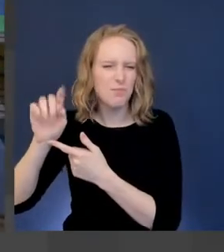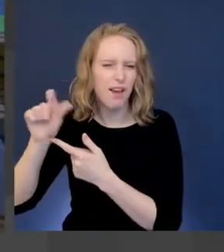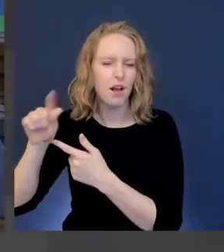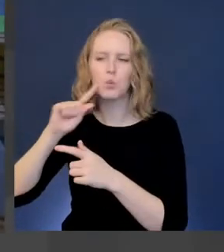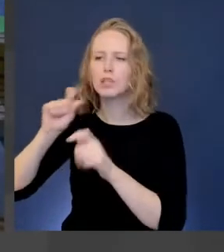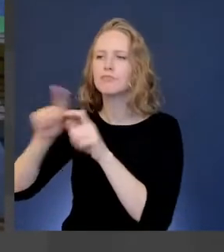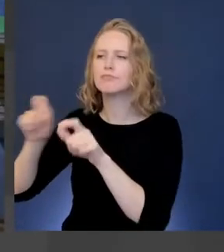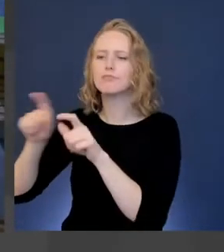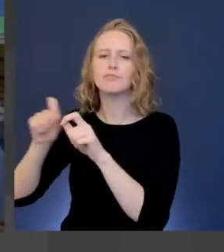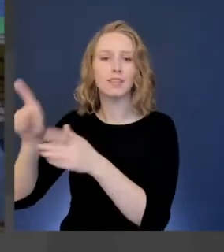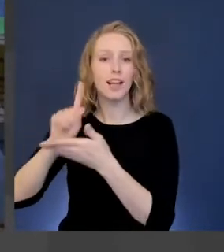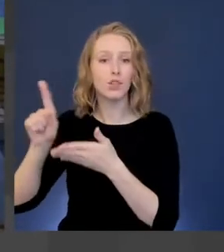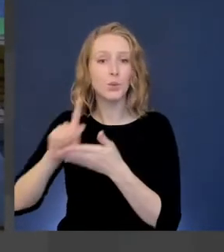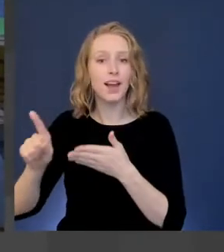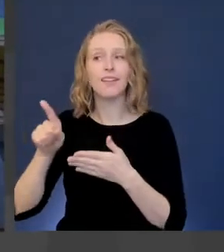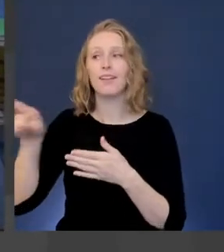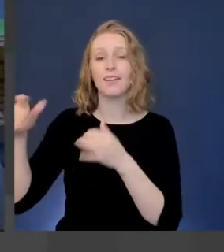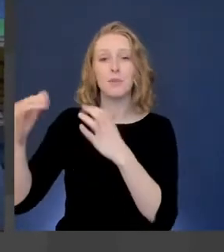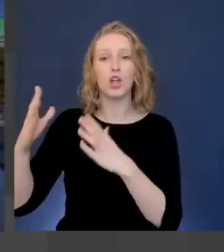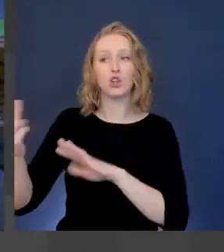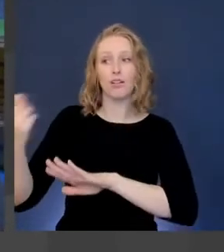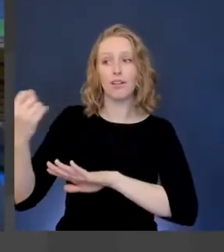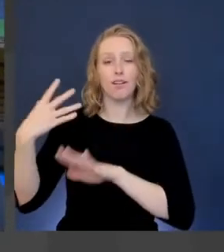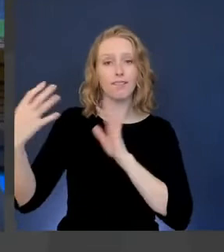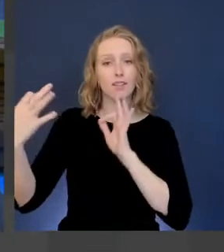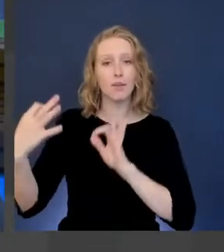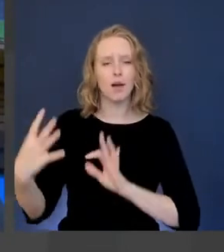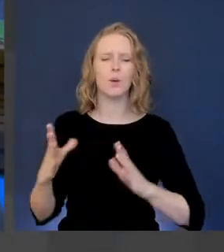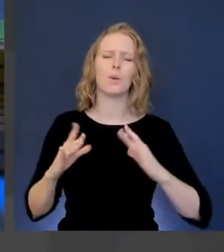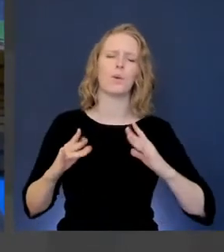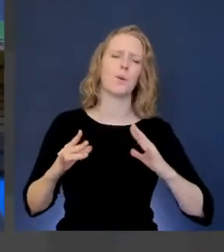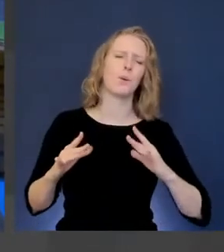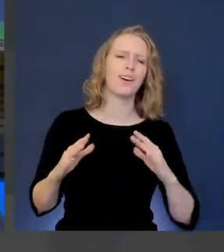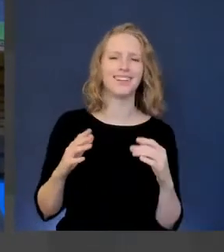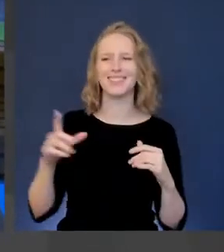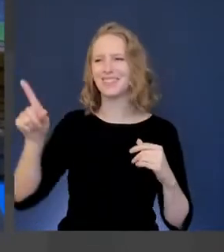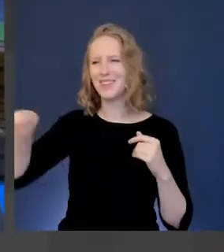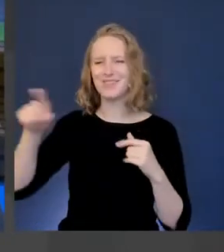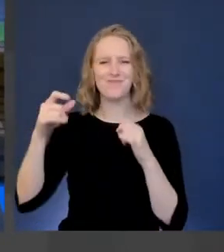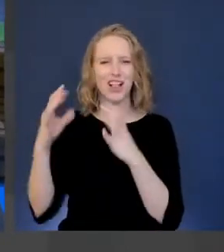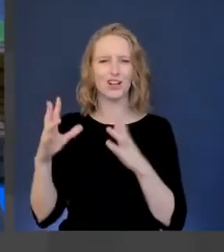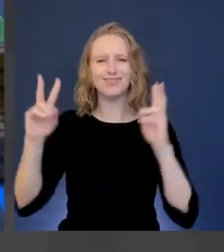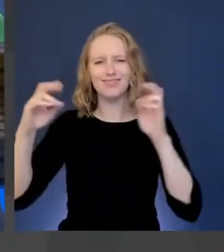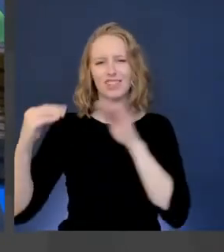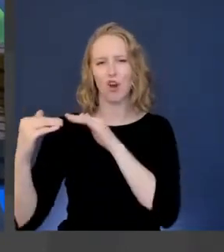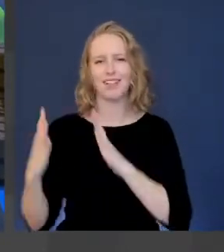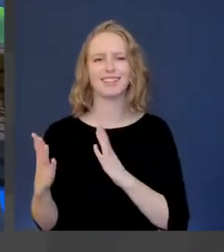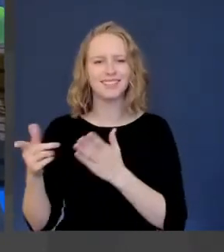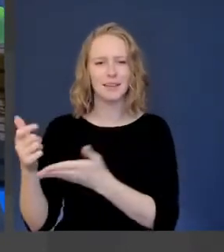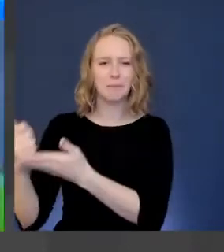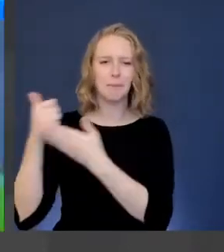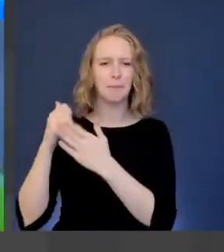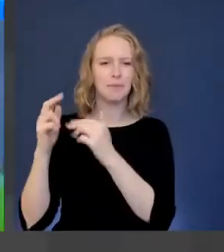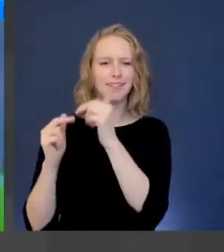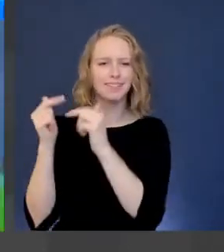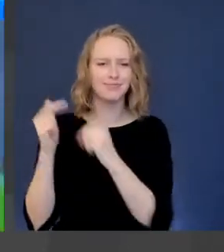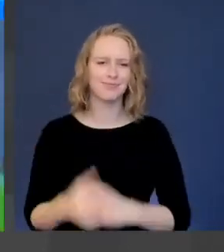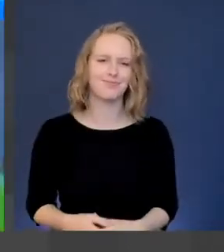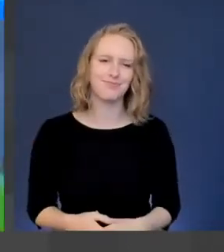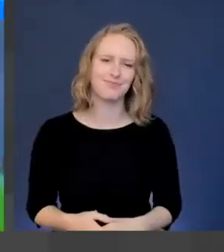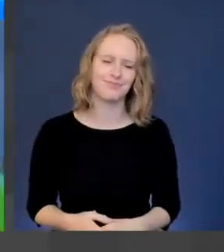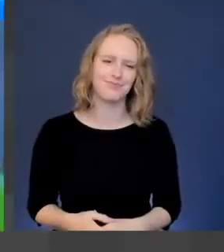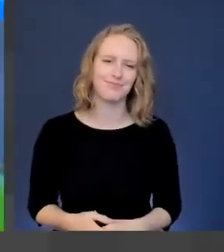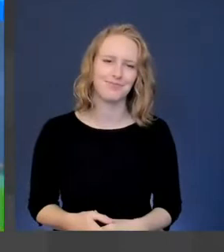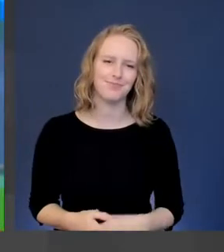And it's just been wonderful. It feels kind of like they're colleagues helping us to build this great game. That's amazing. And you have an